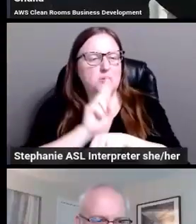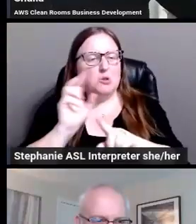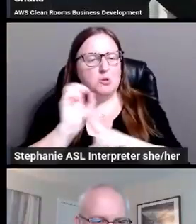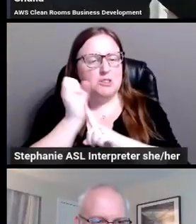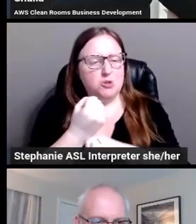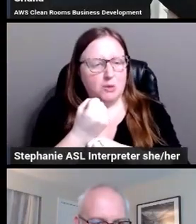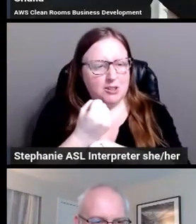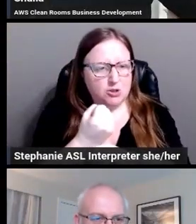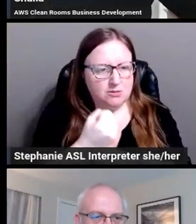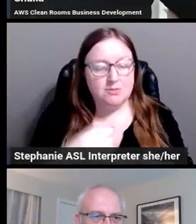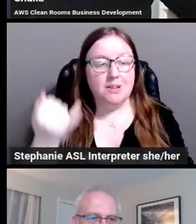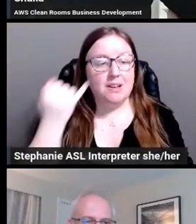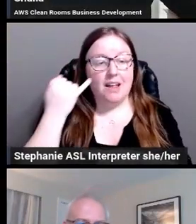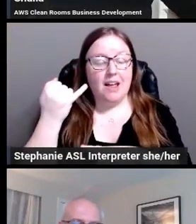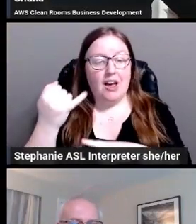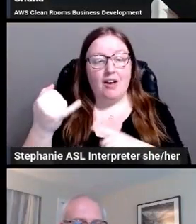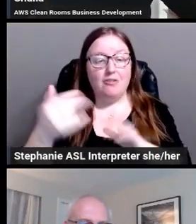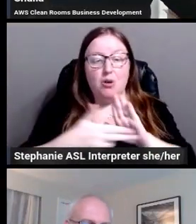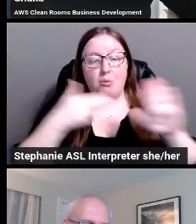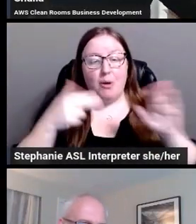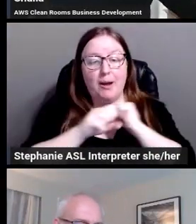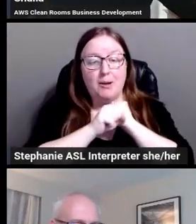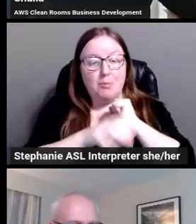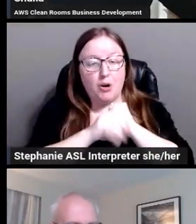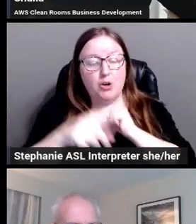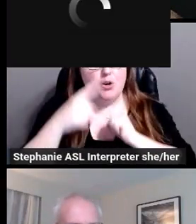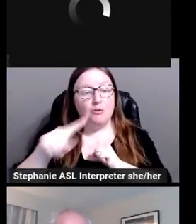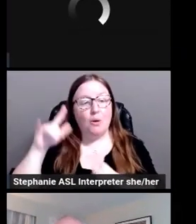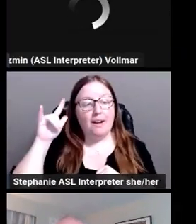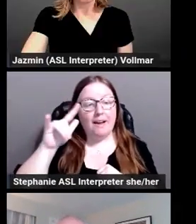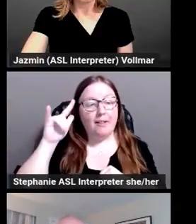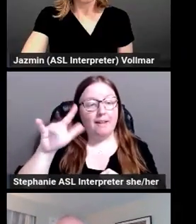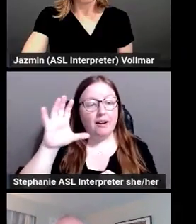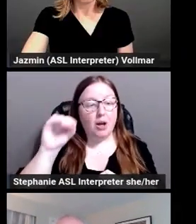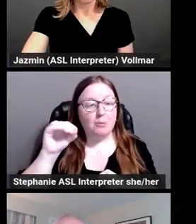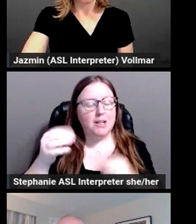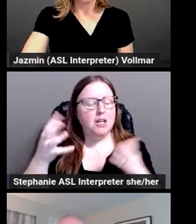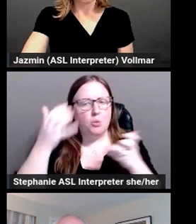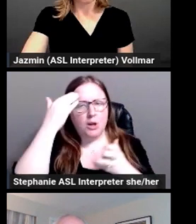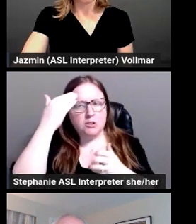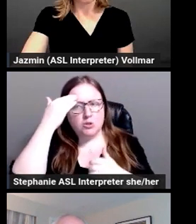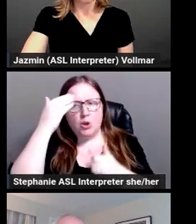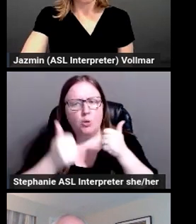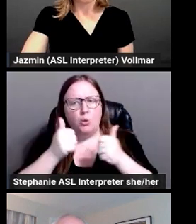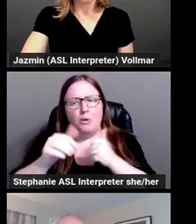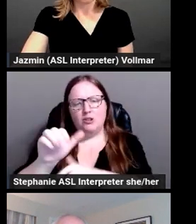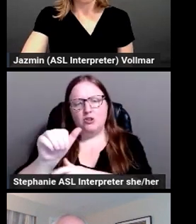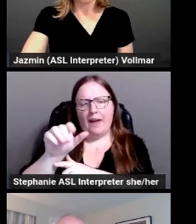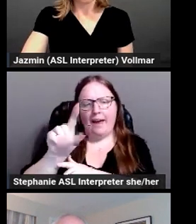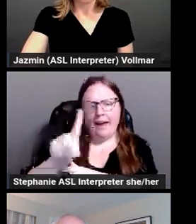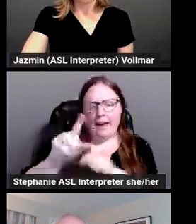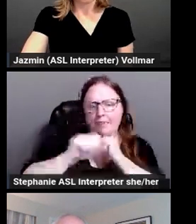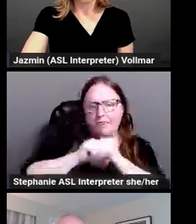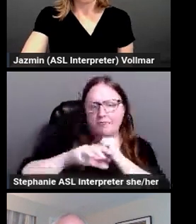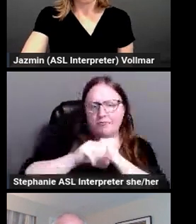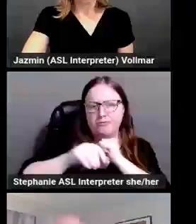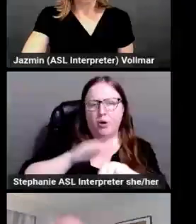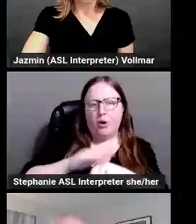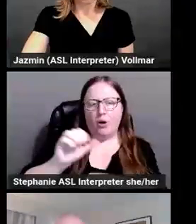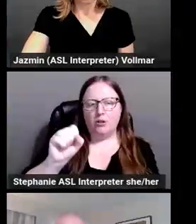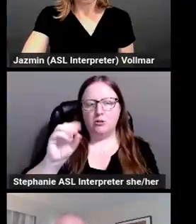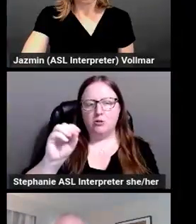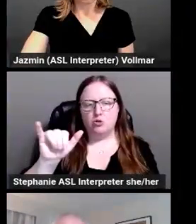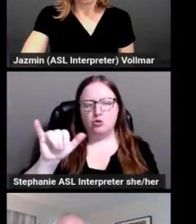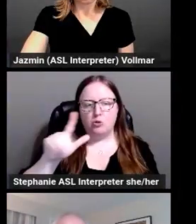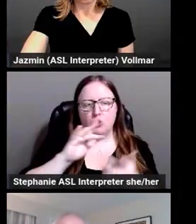a brand marketer at an airline wants to know which of their ad creatives that ran on a social networks platform led